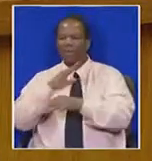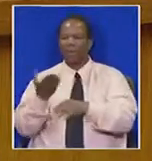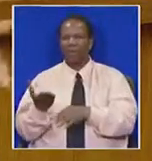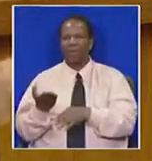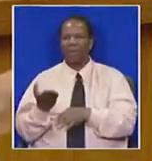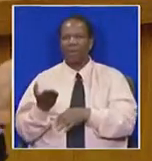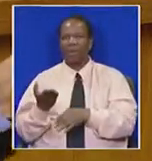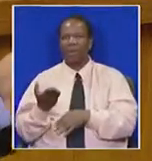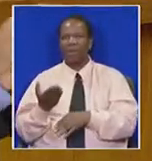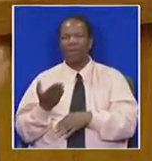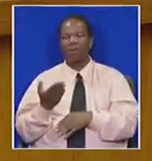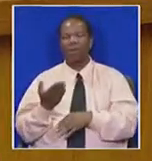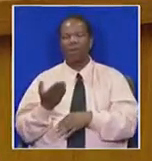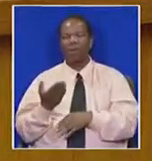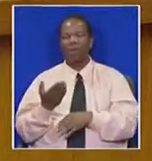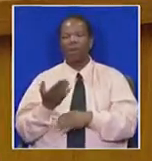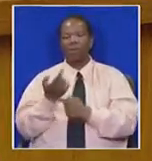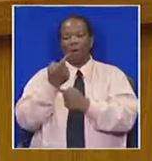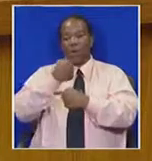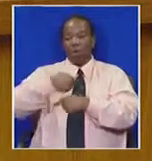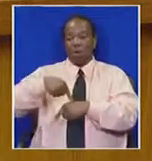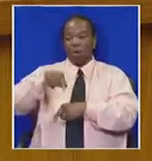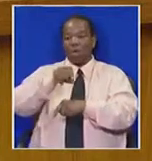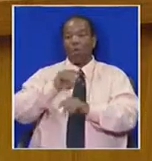Ons welfare leier van die oppositie sê,